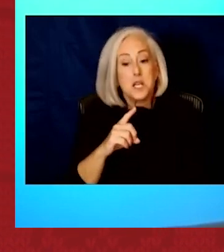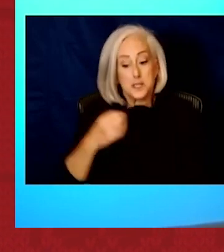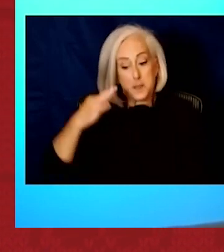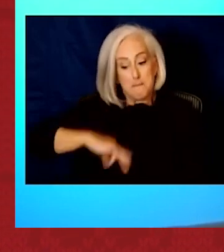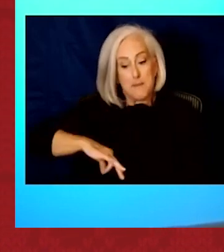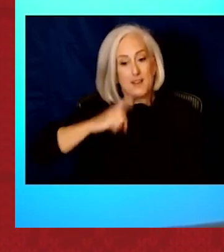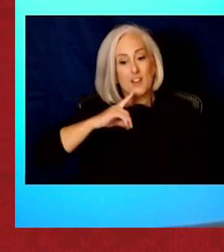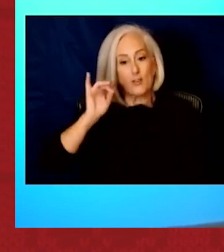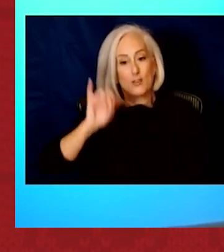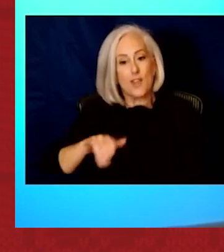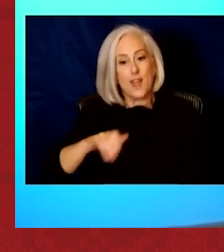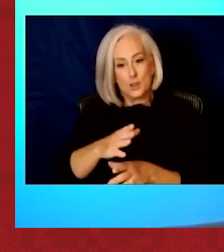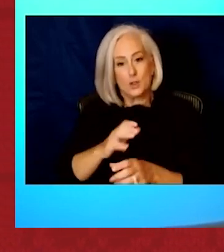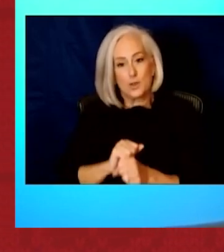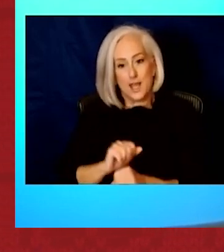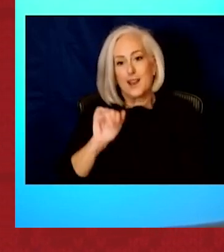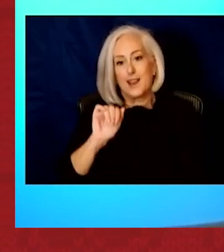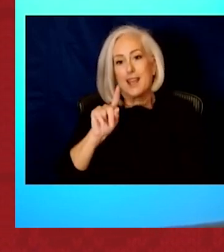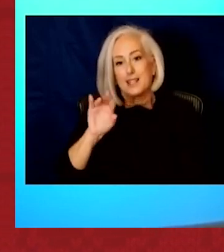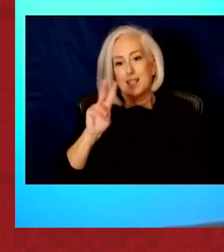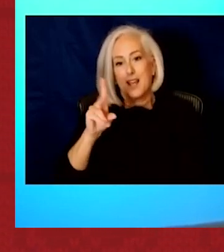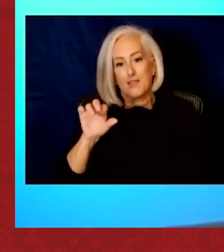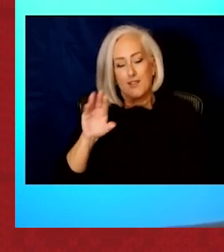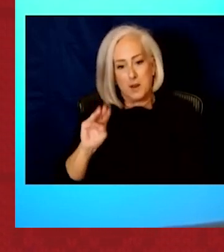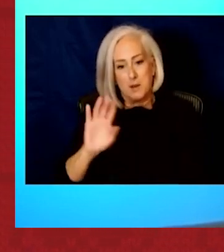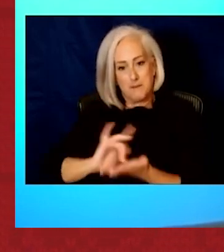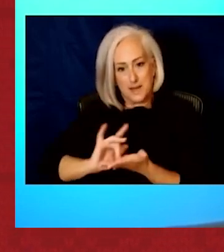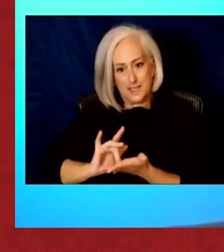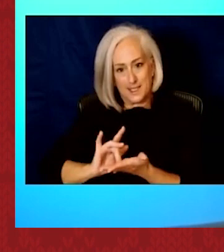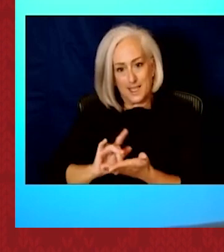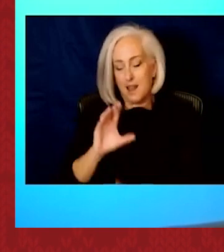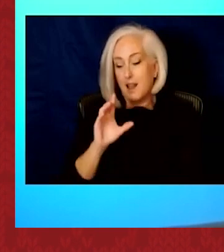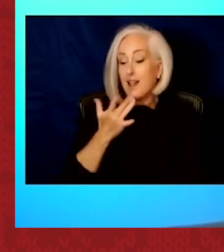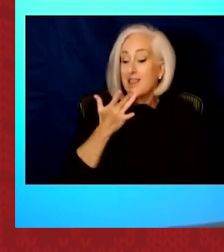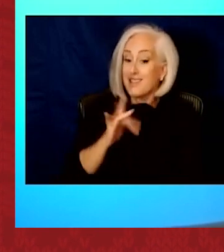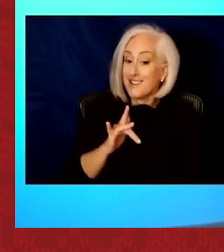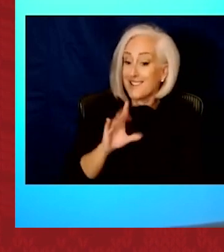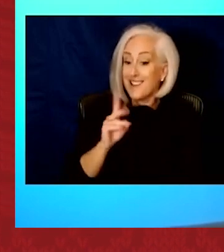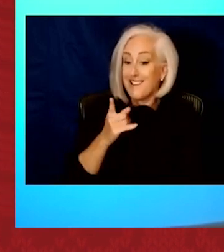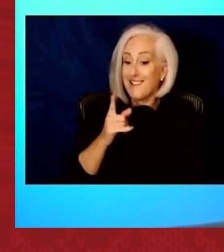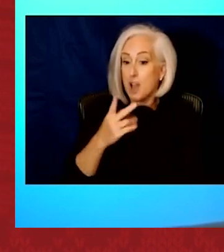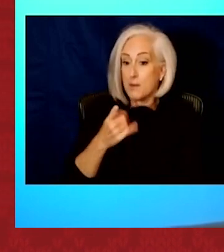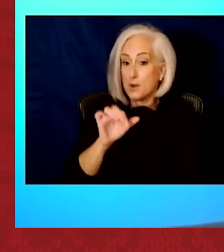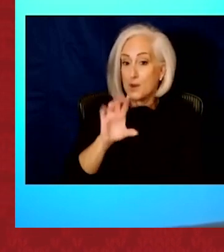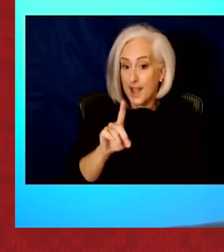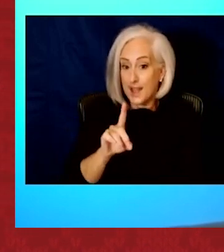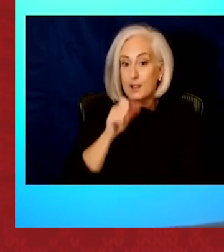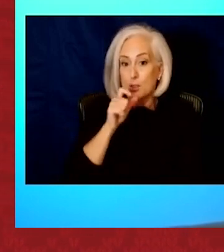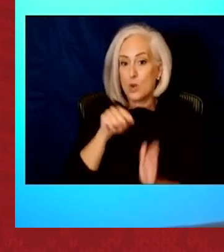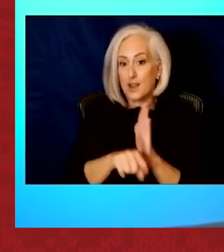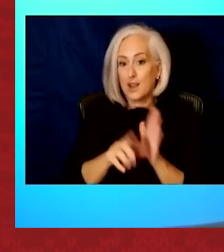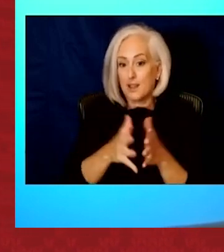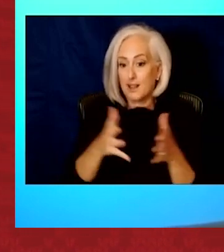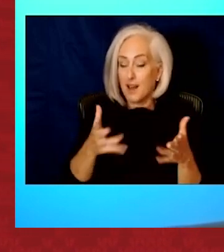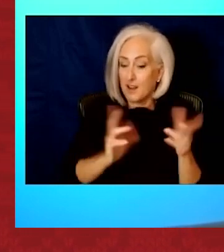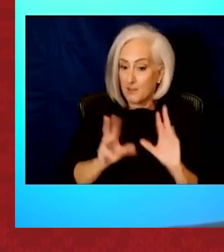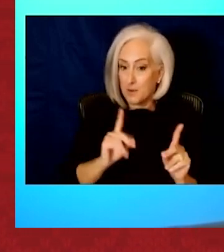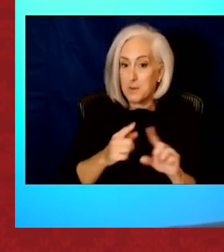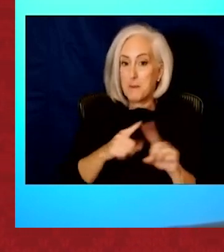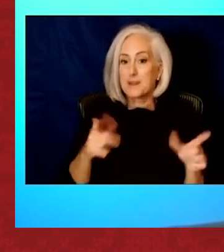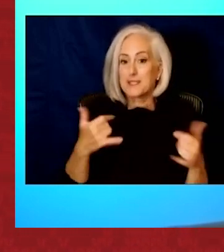grant that fortunately copperheads do not kill many people, so that is good. But still, it's very